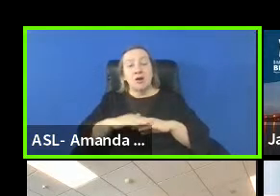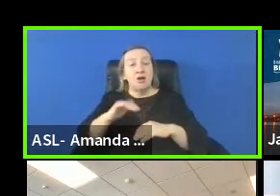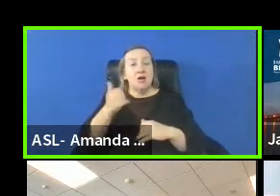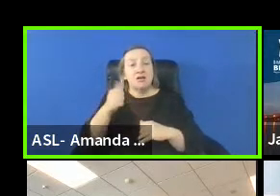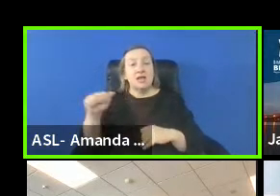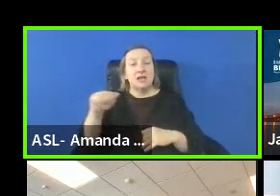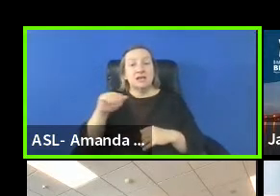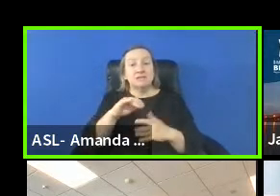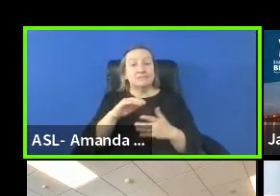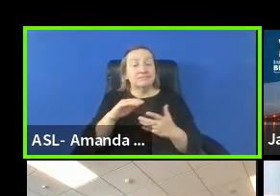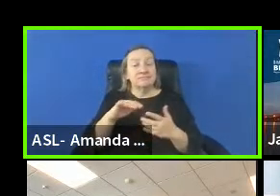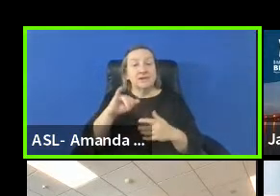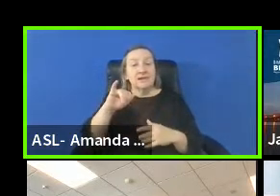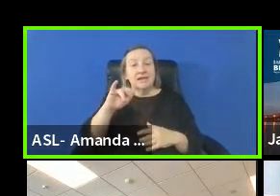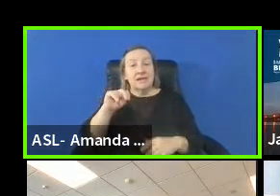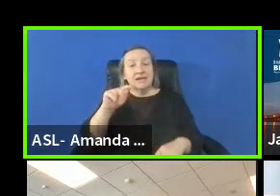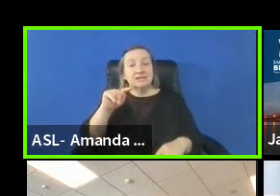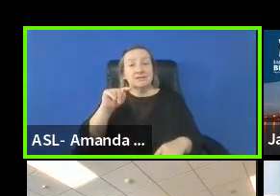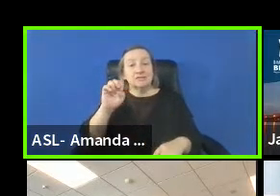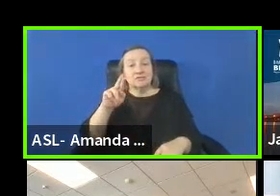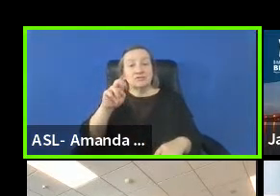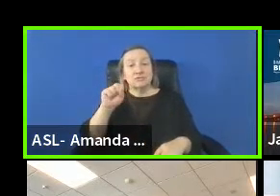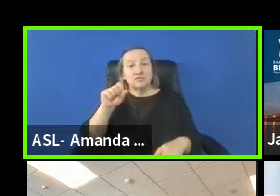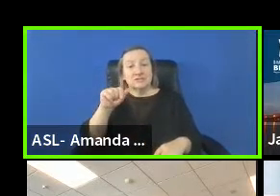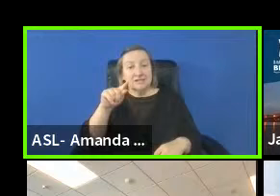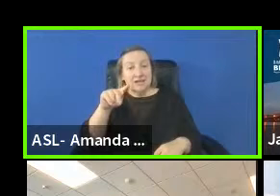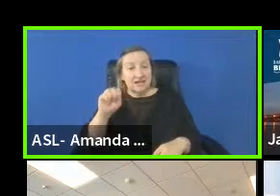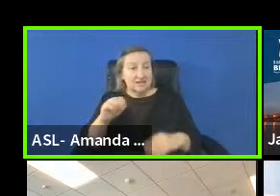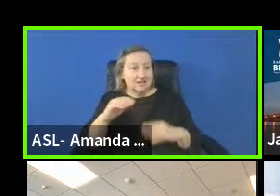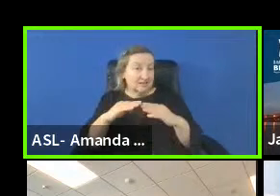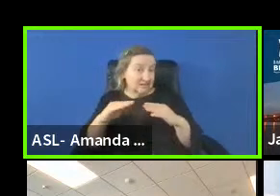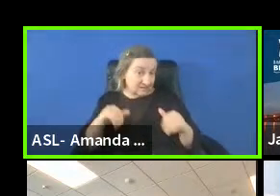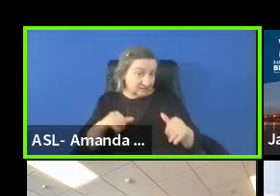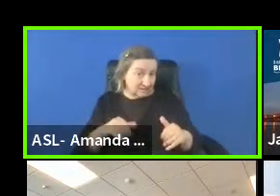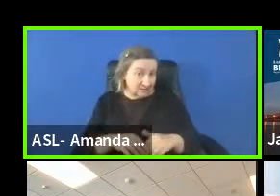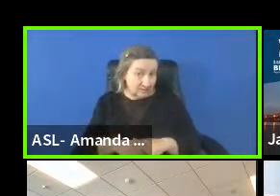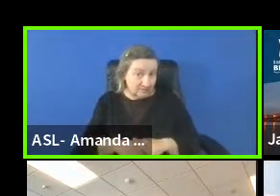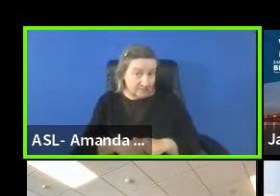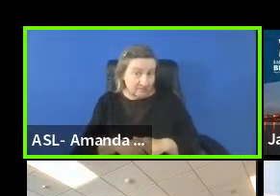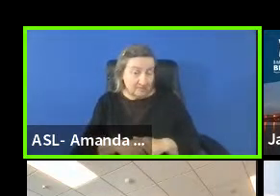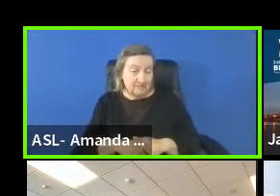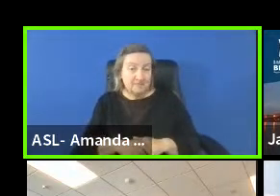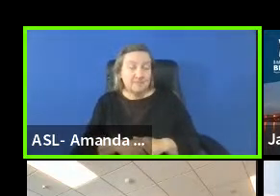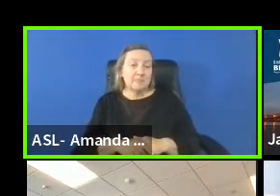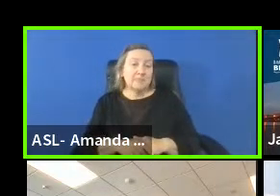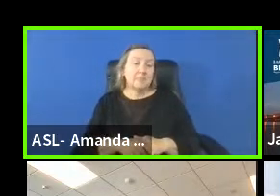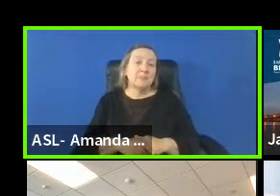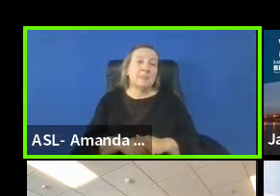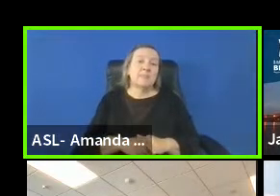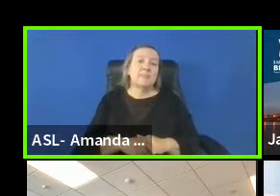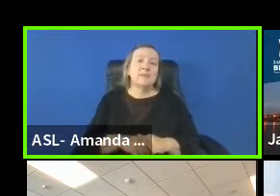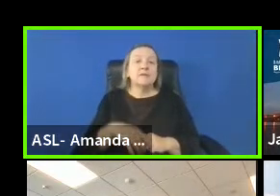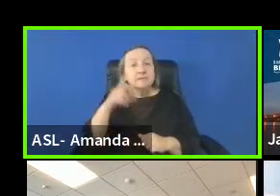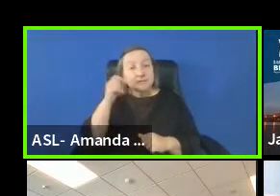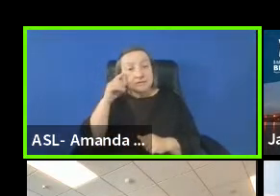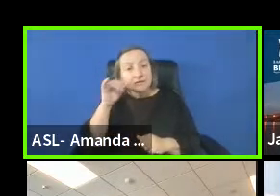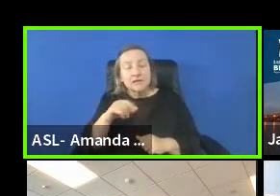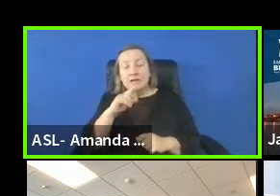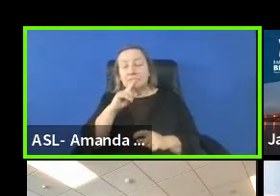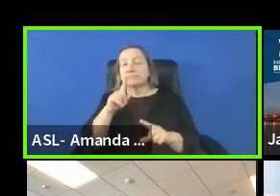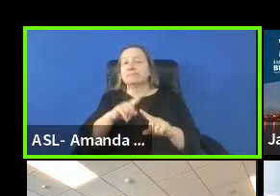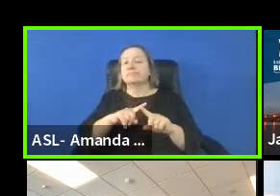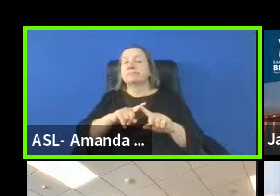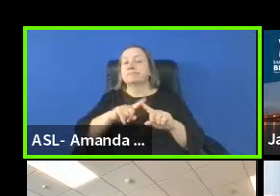interstate system. So that was, the context there is vastly